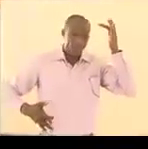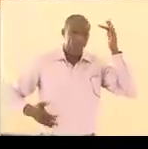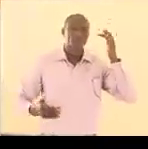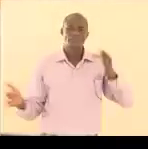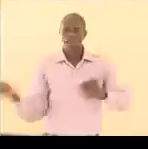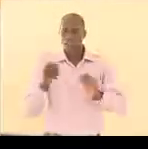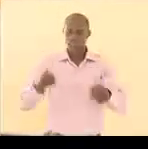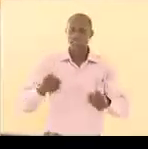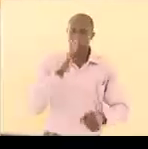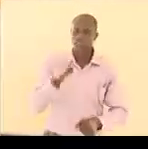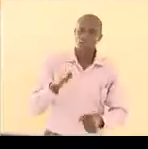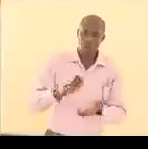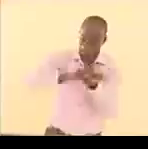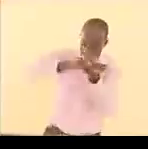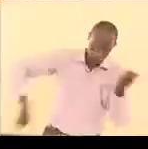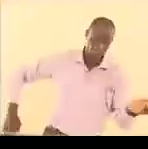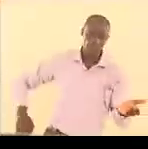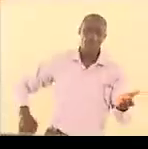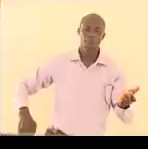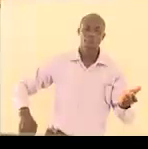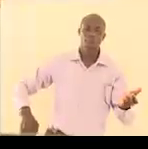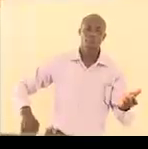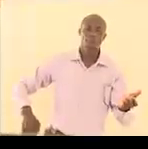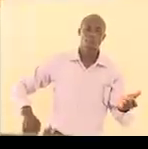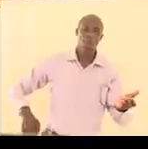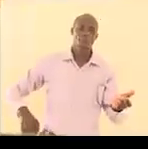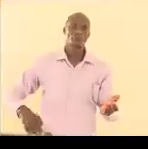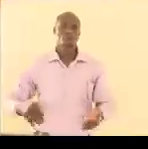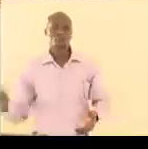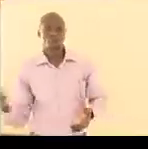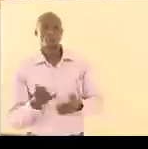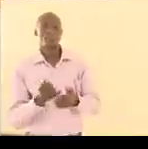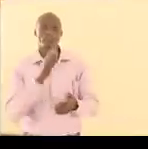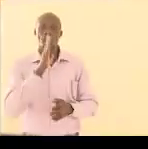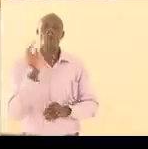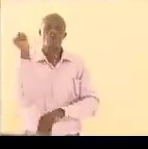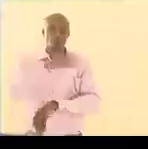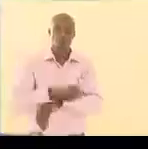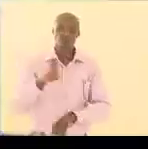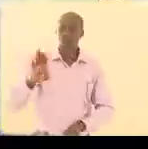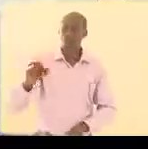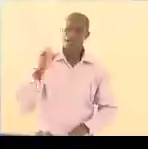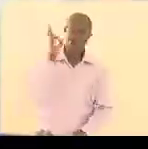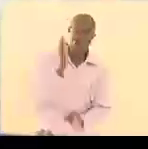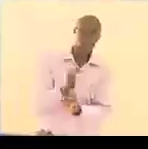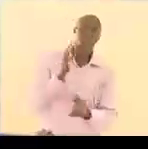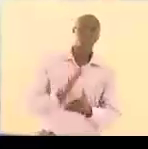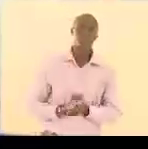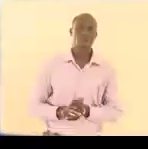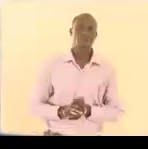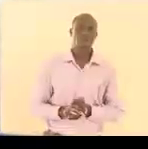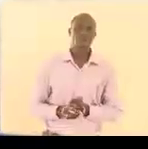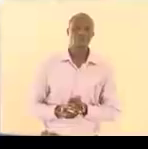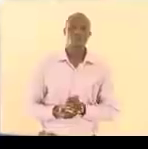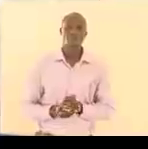diseases, they can be removed. They can be overcome by